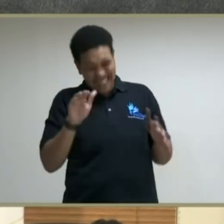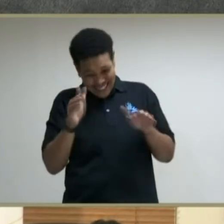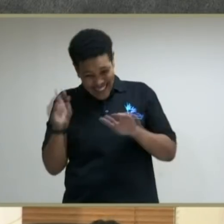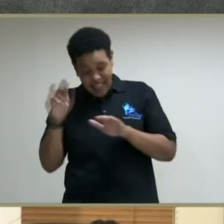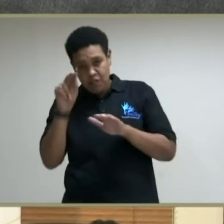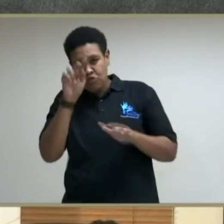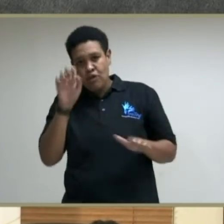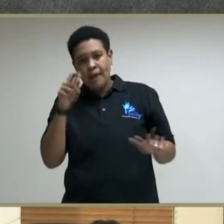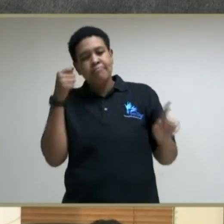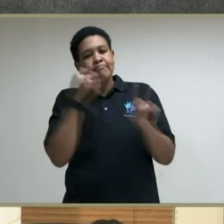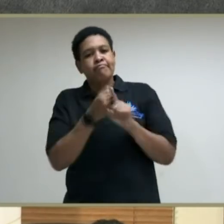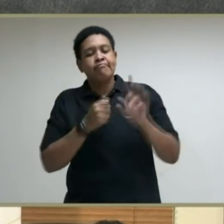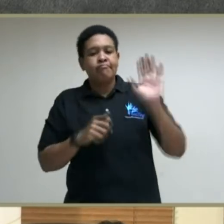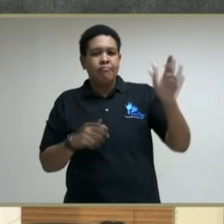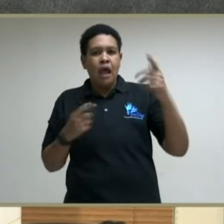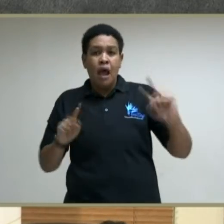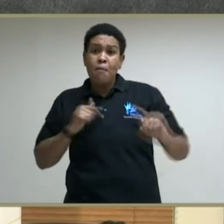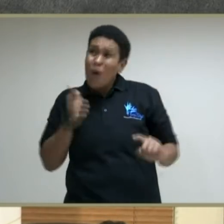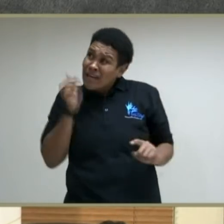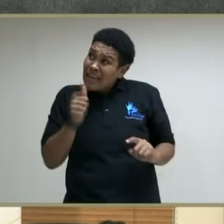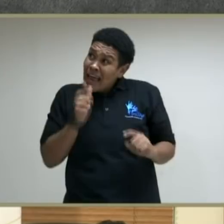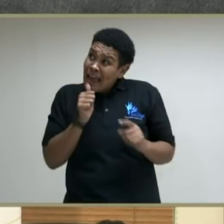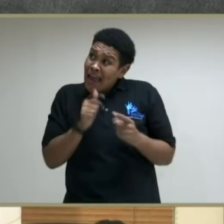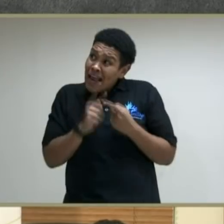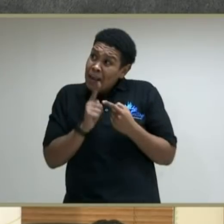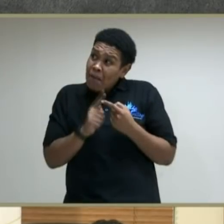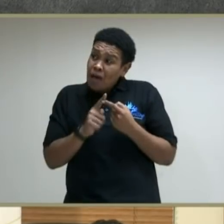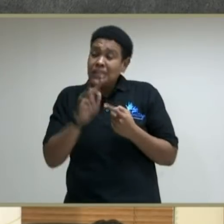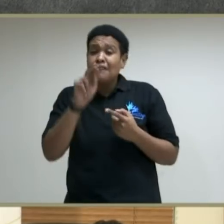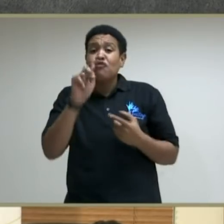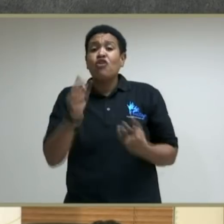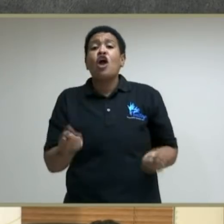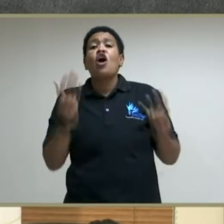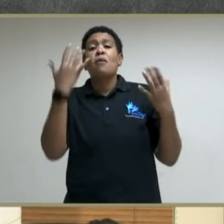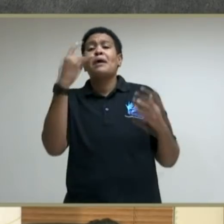fatality rate. Our daily positivity rate is